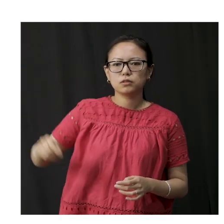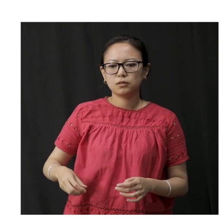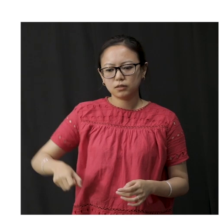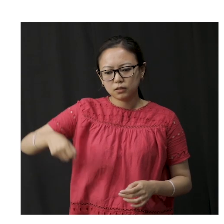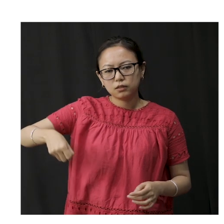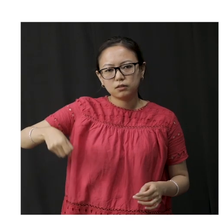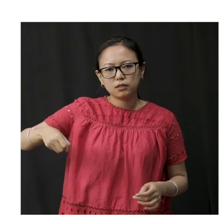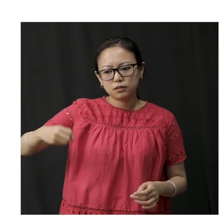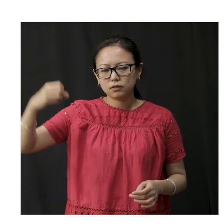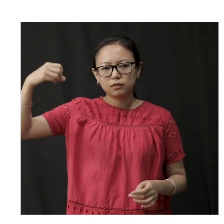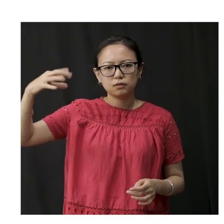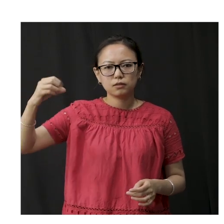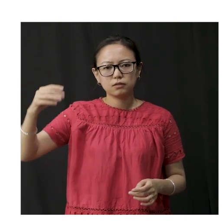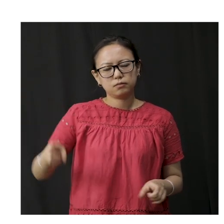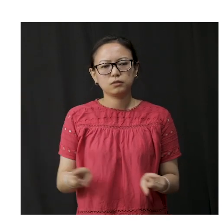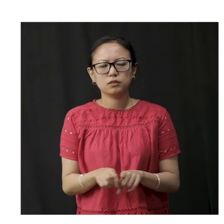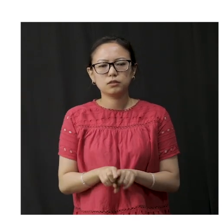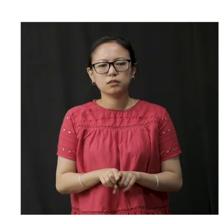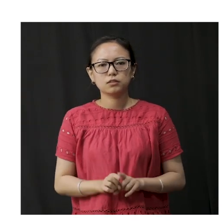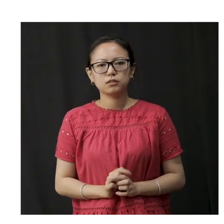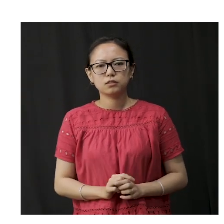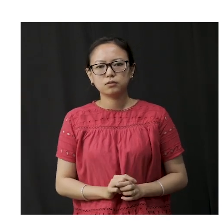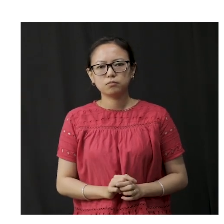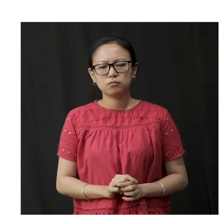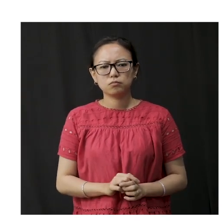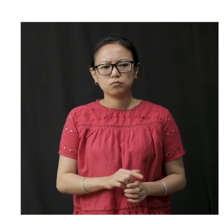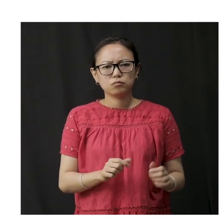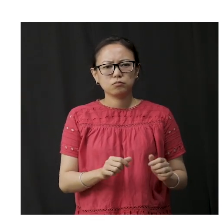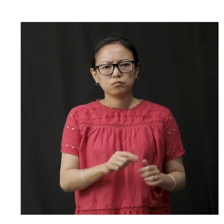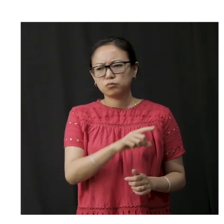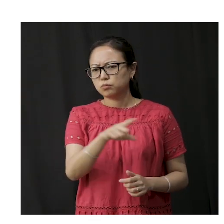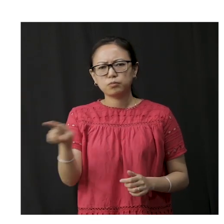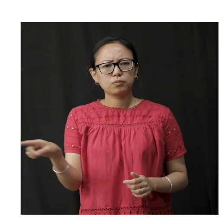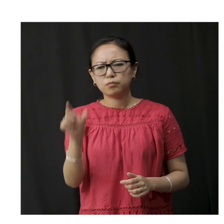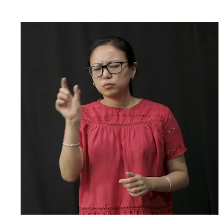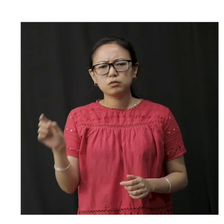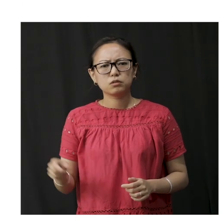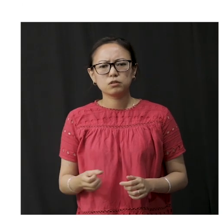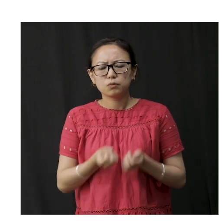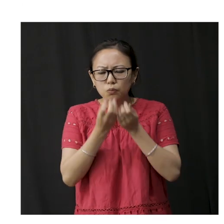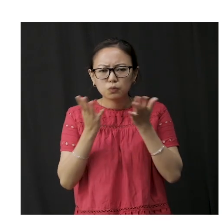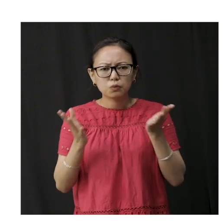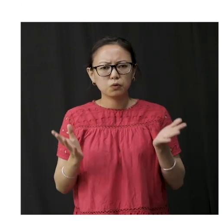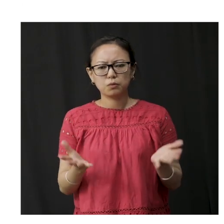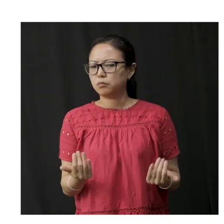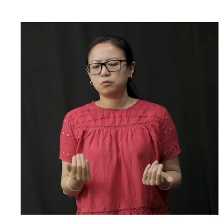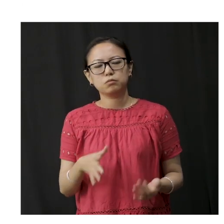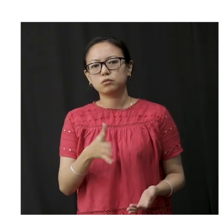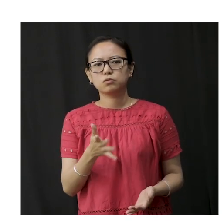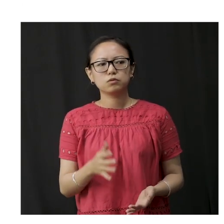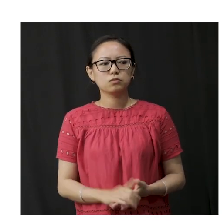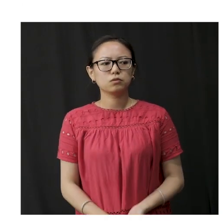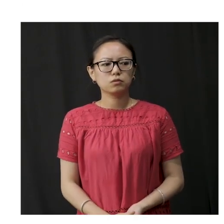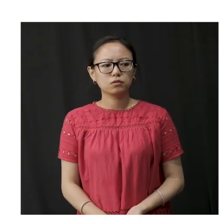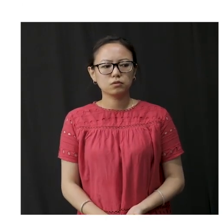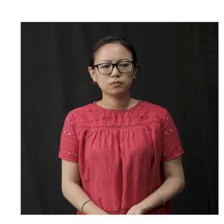sky, and nobody can blow them out, for they are up too high. Okay, I want